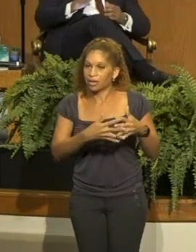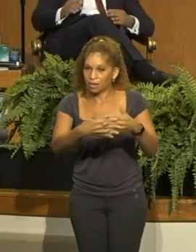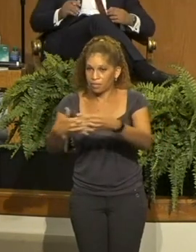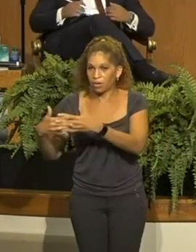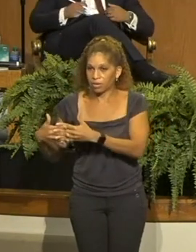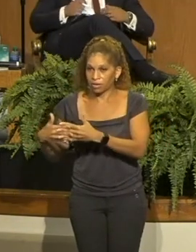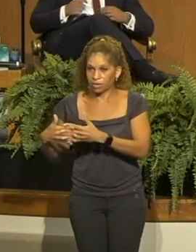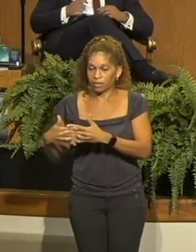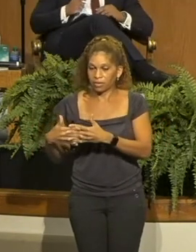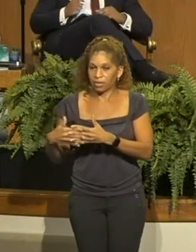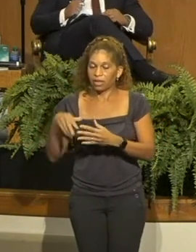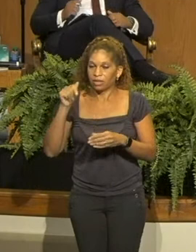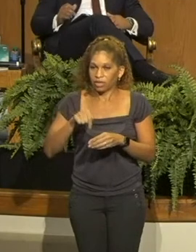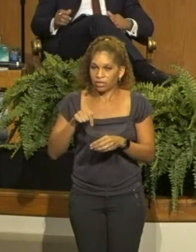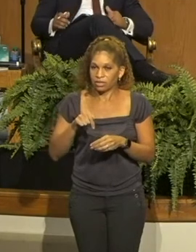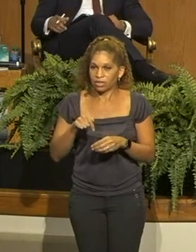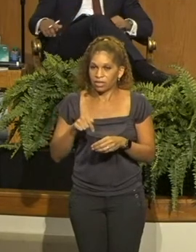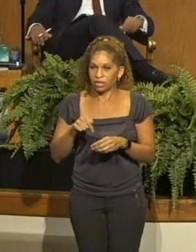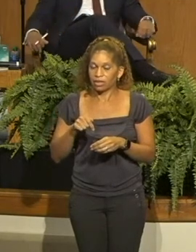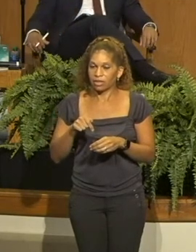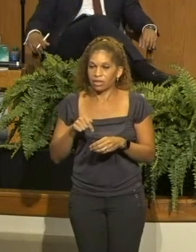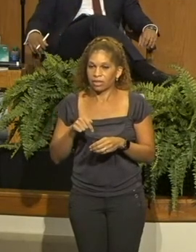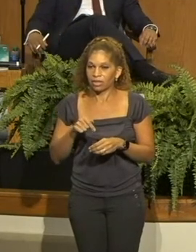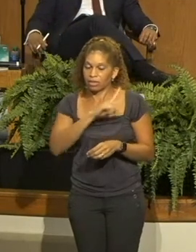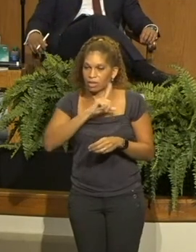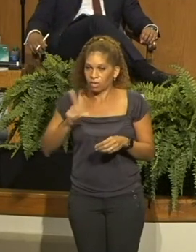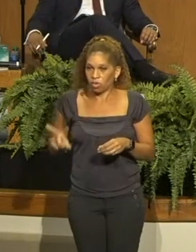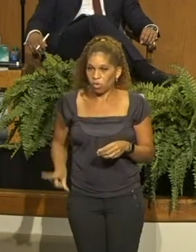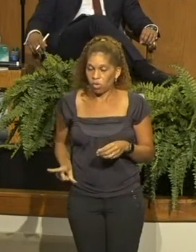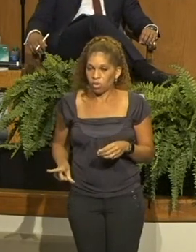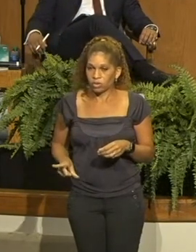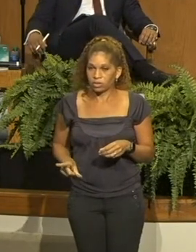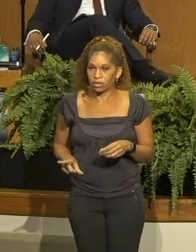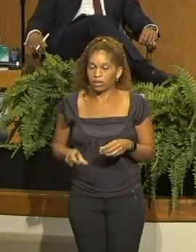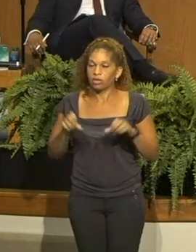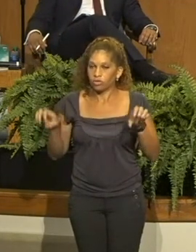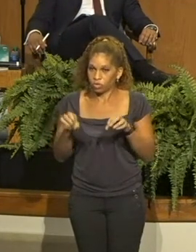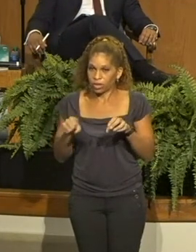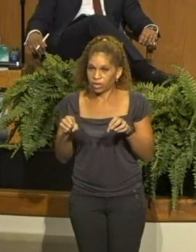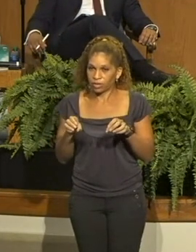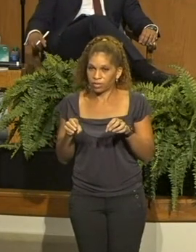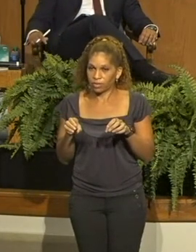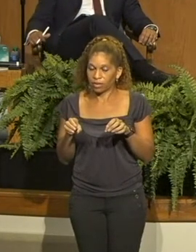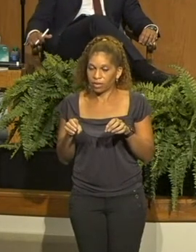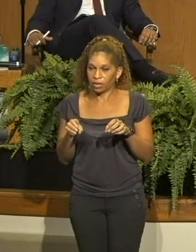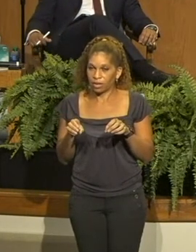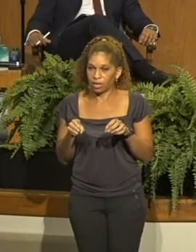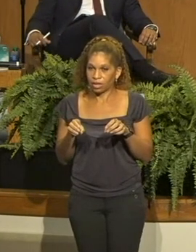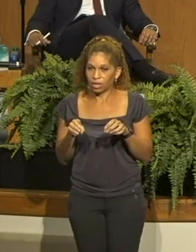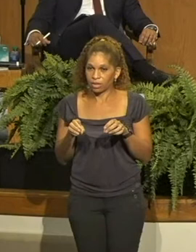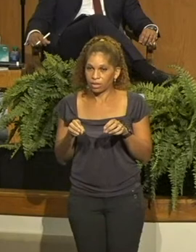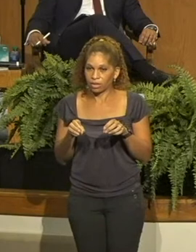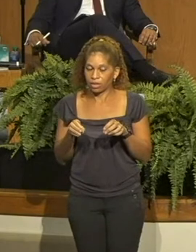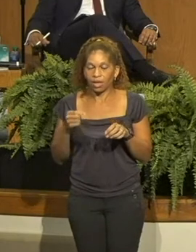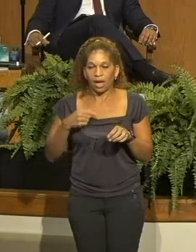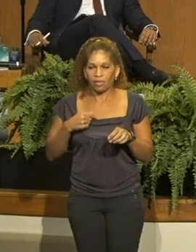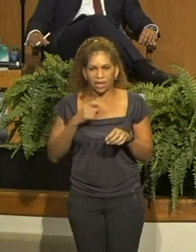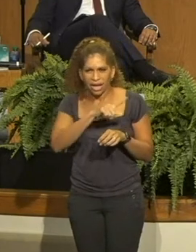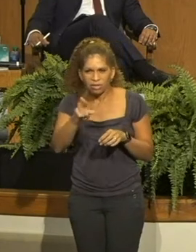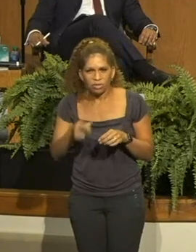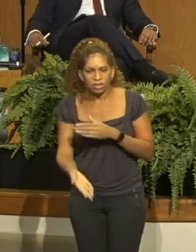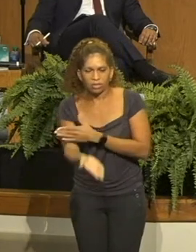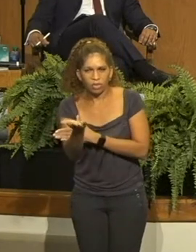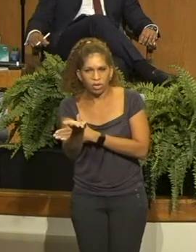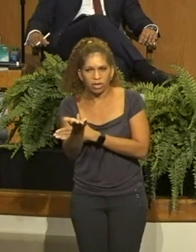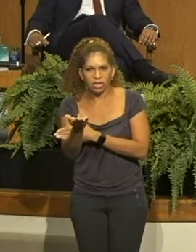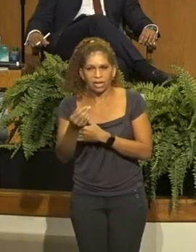And this is the Lord's doing. And so I want to ask you this morning, I